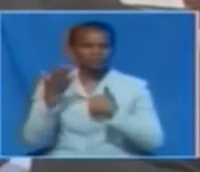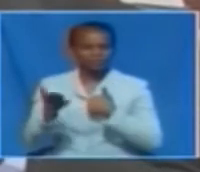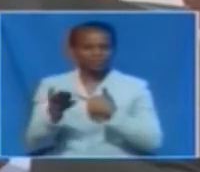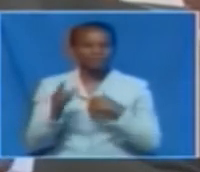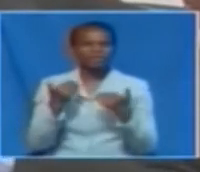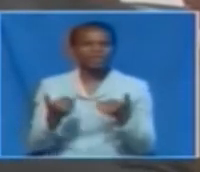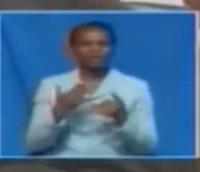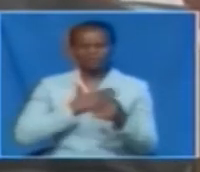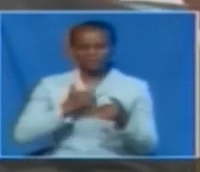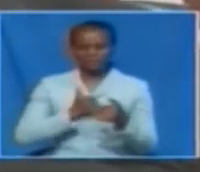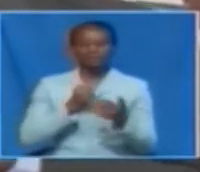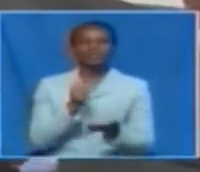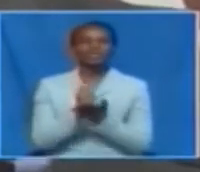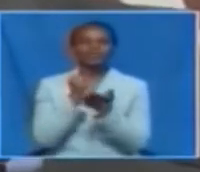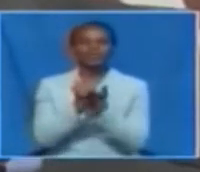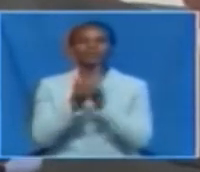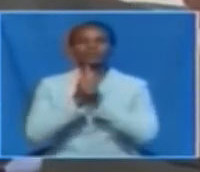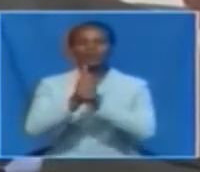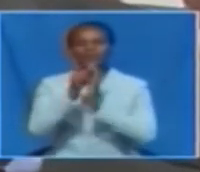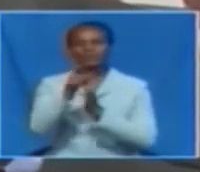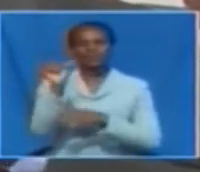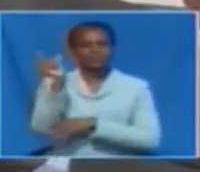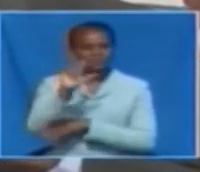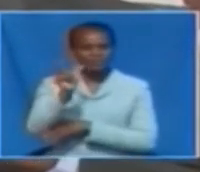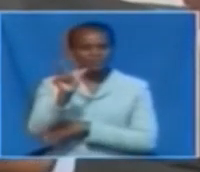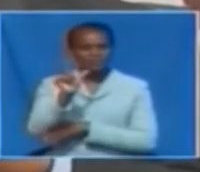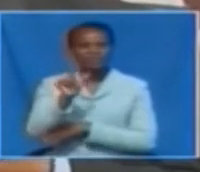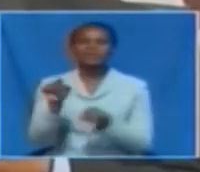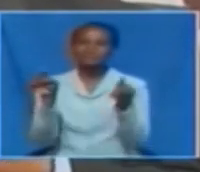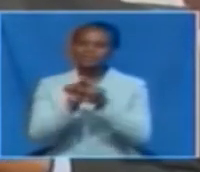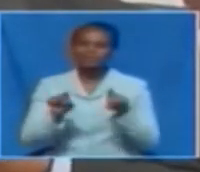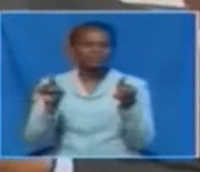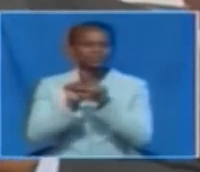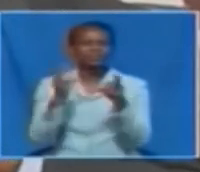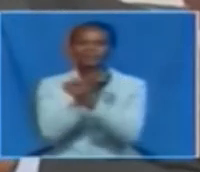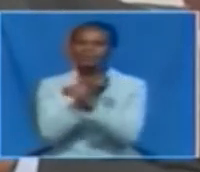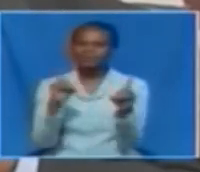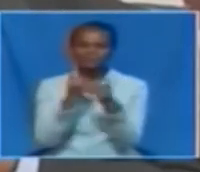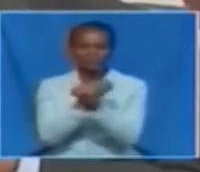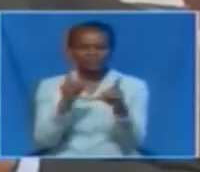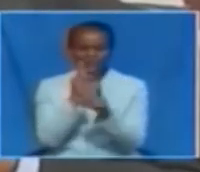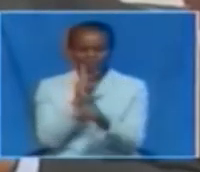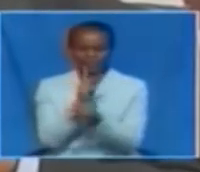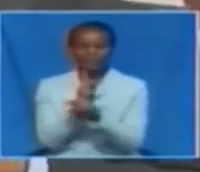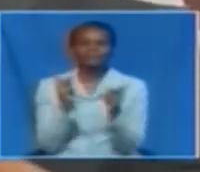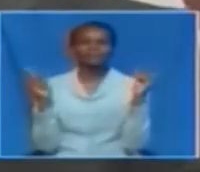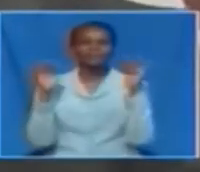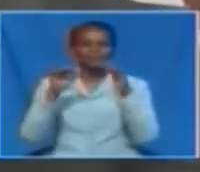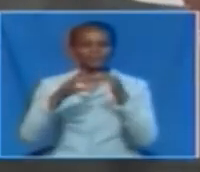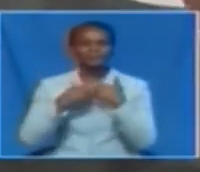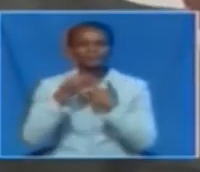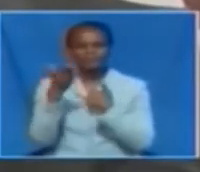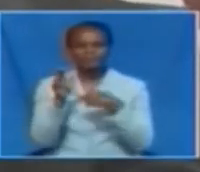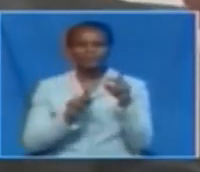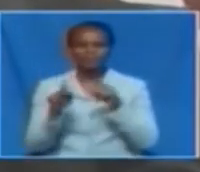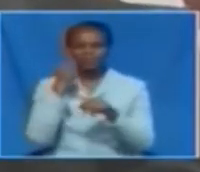I want to guide you that MMD remains democratic in the manner that we hold our conventions. The people